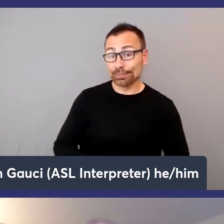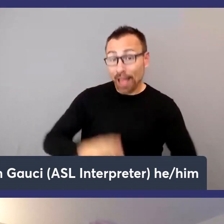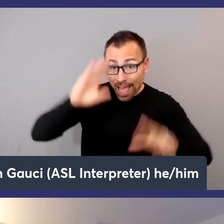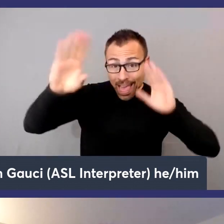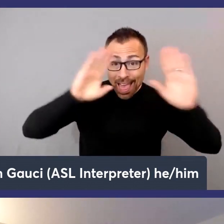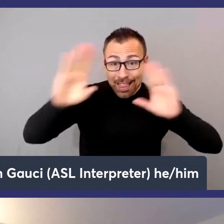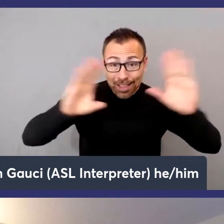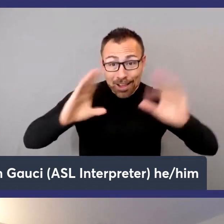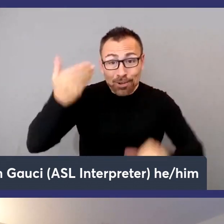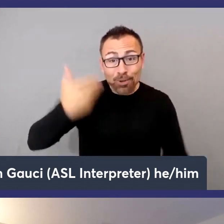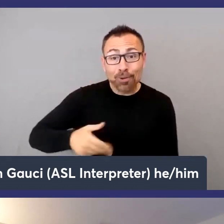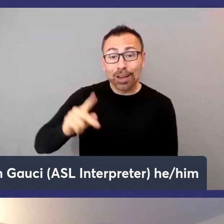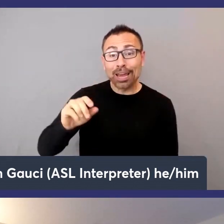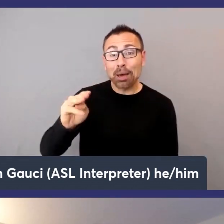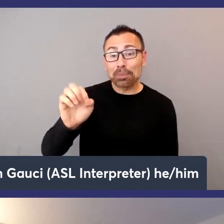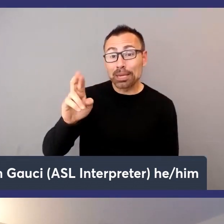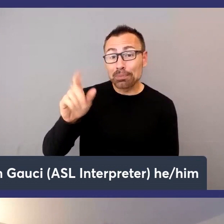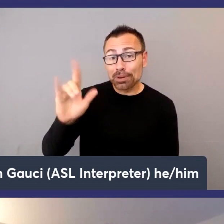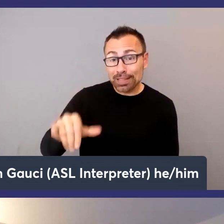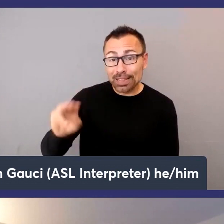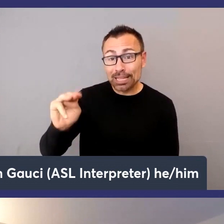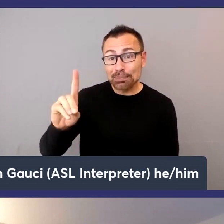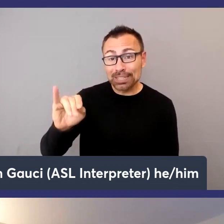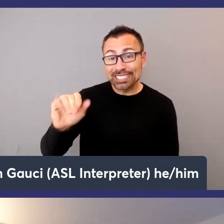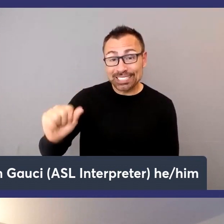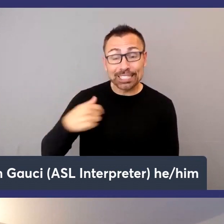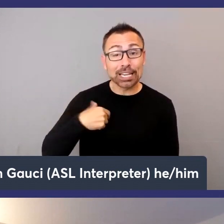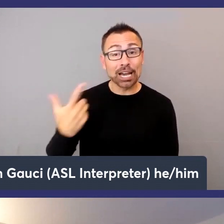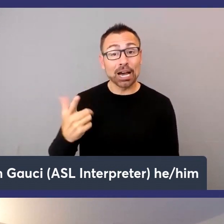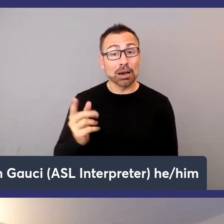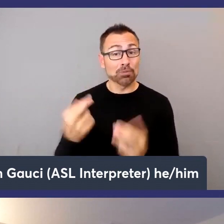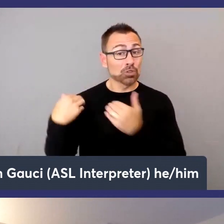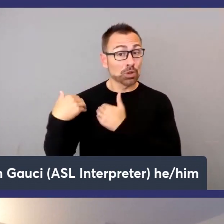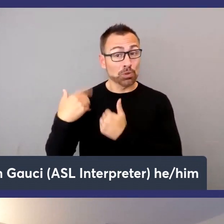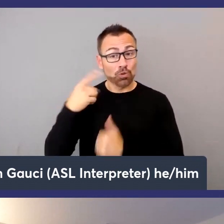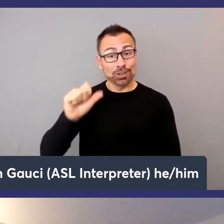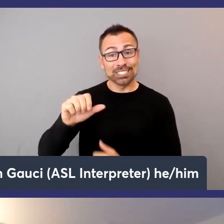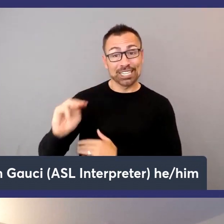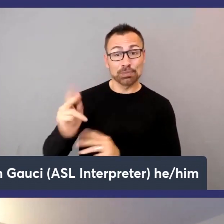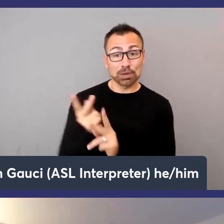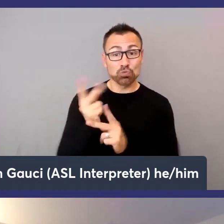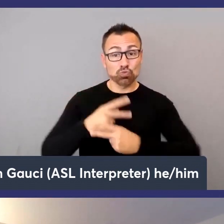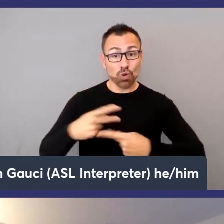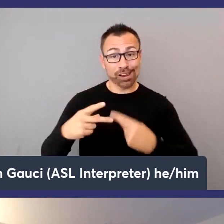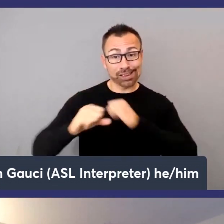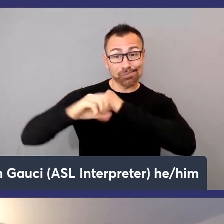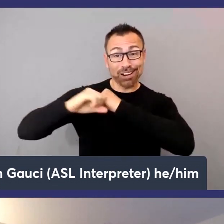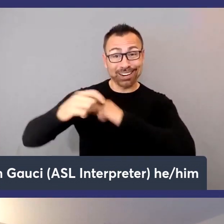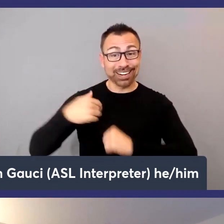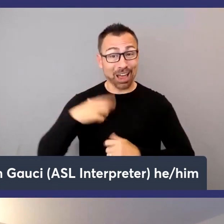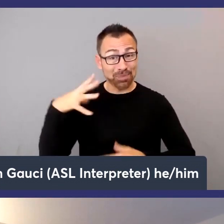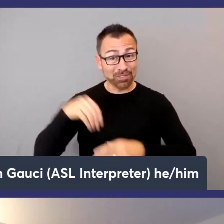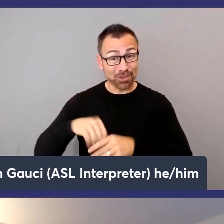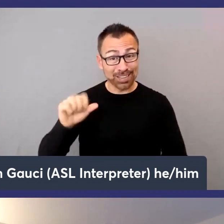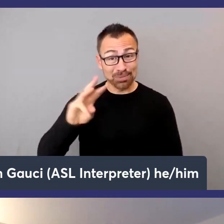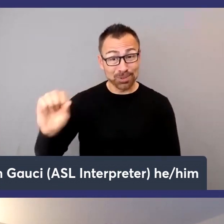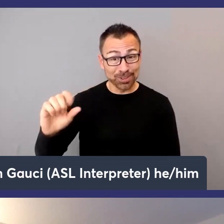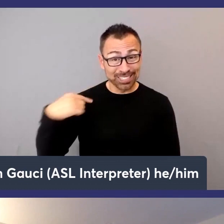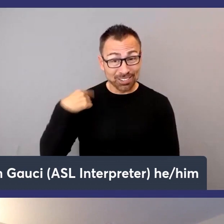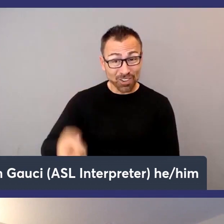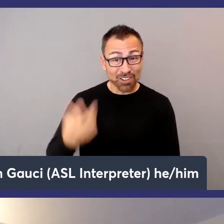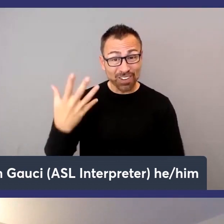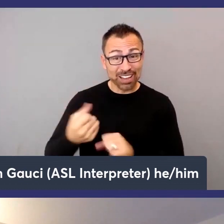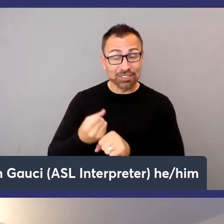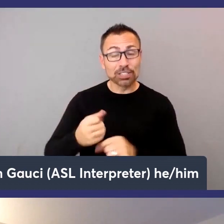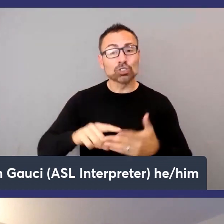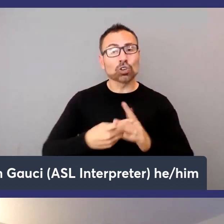Kimberly Medea. I'm responsible for SageMaker product marketing. I've been with AWS 5 years. I started on the IoT team and